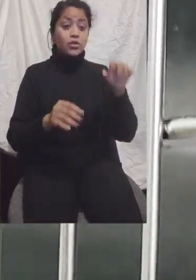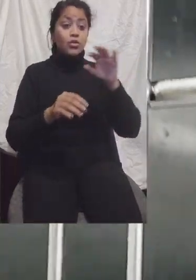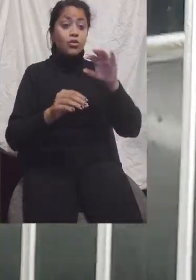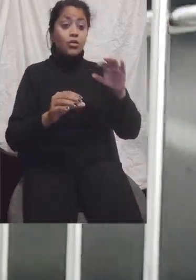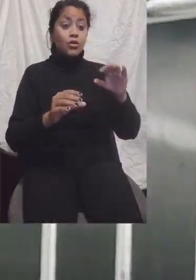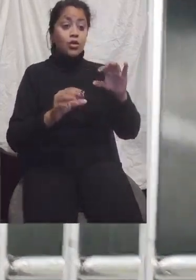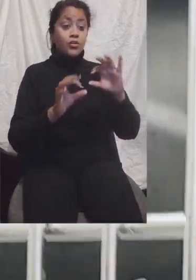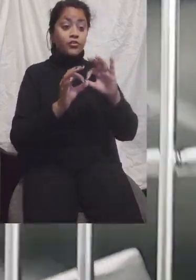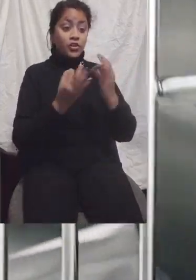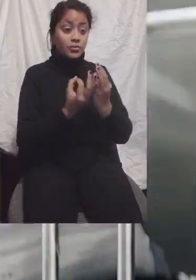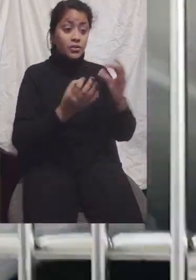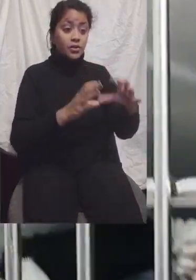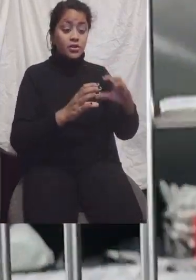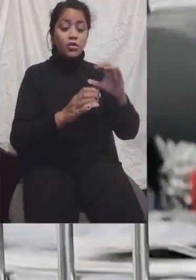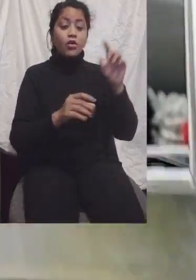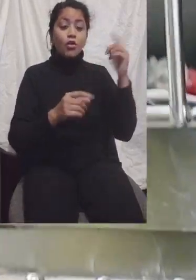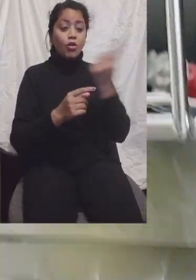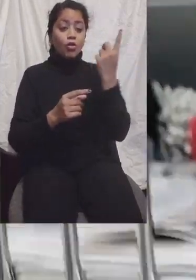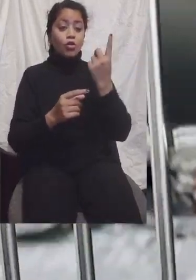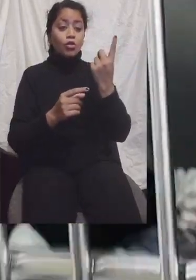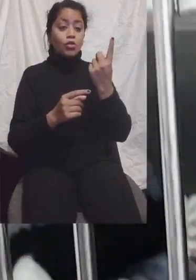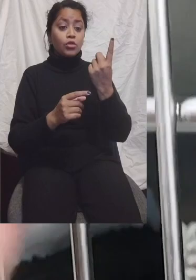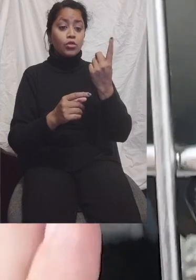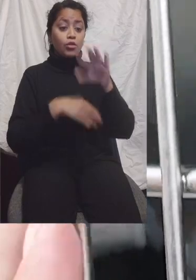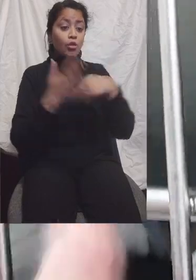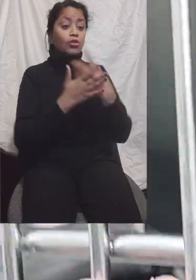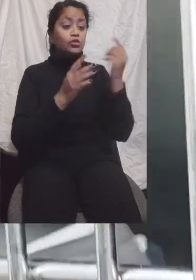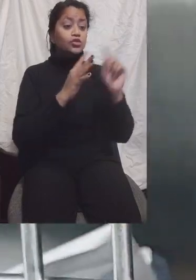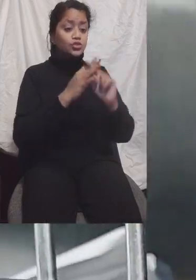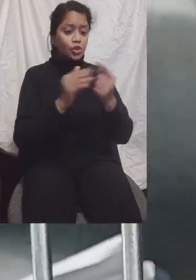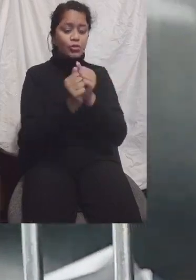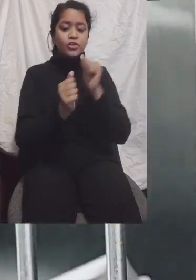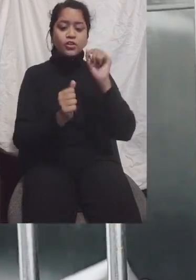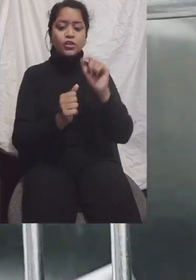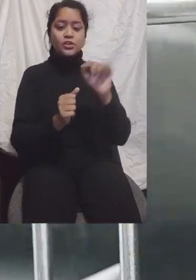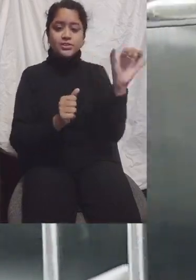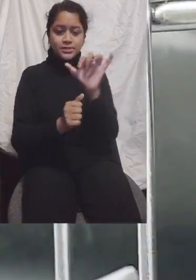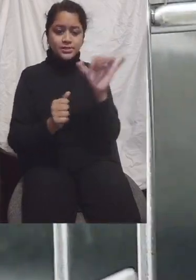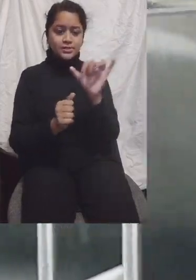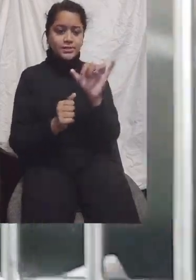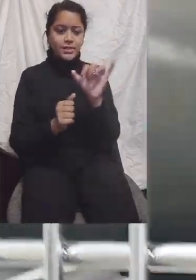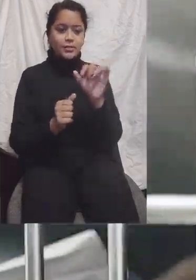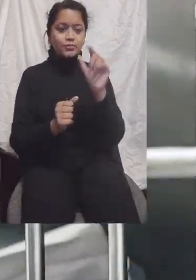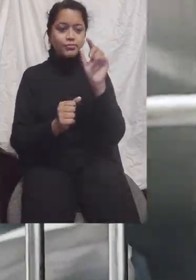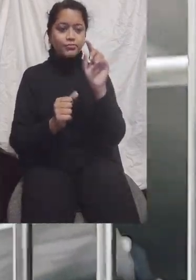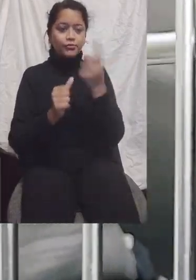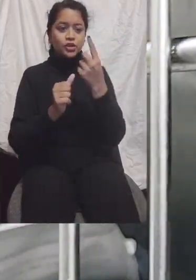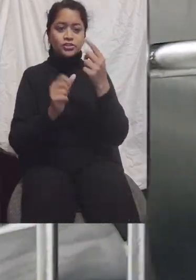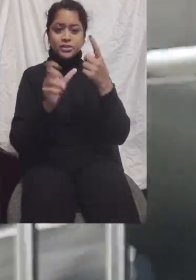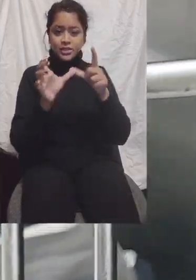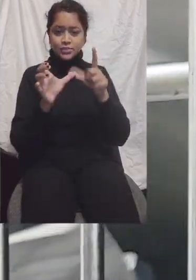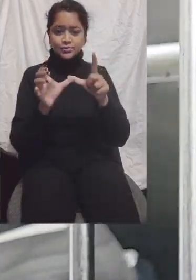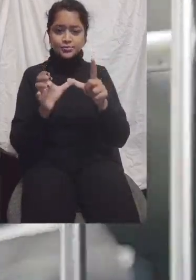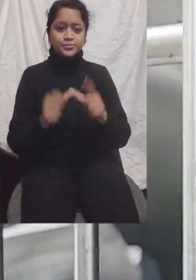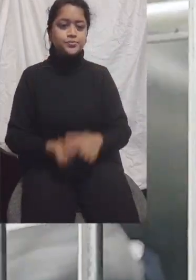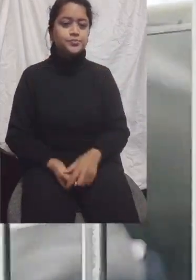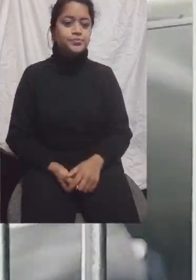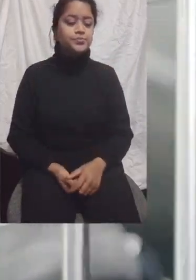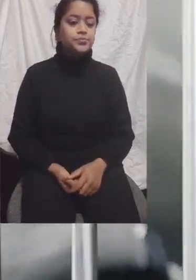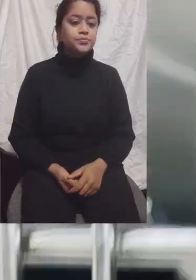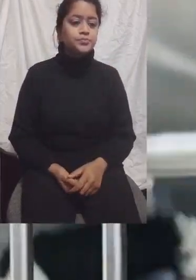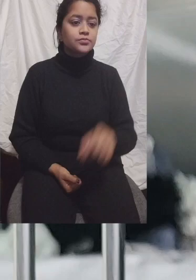the names start with the same initial. So he is actually, this is Kevin, and Kevin is the brother of this one, who's Callie. Wait, so they're